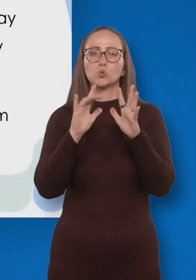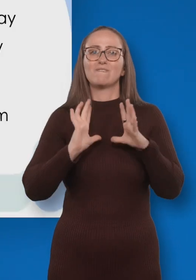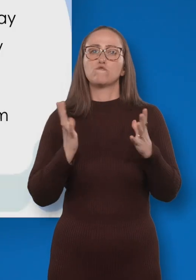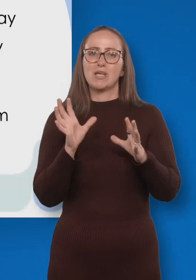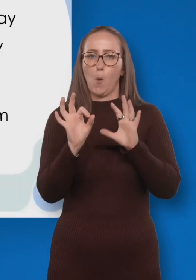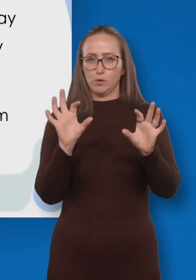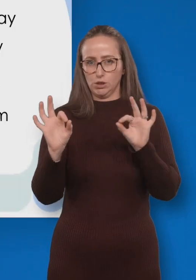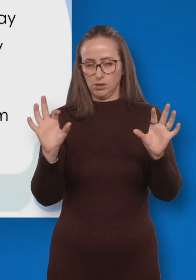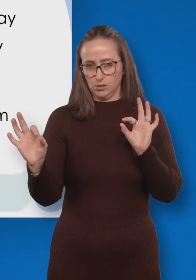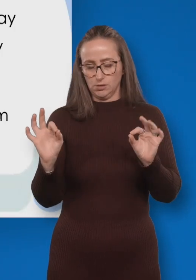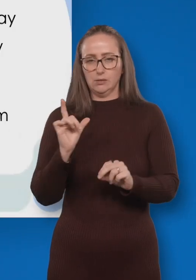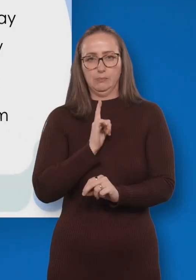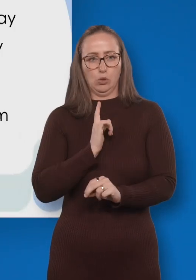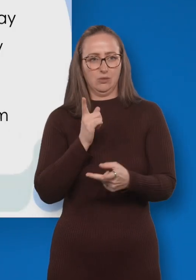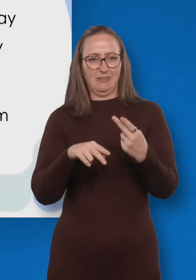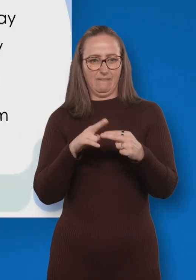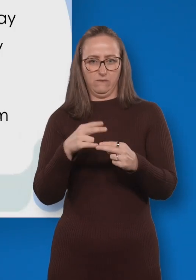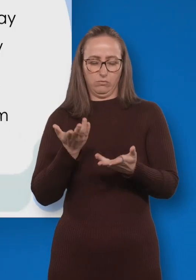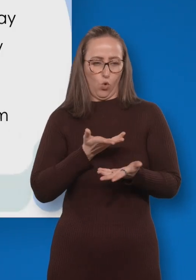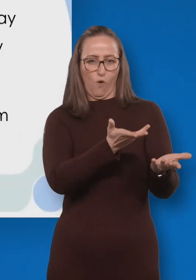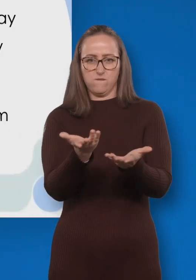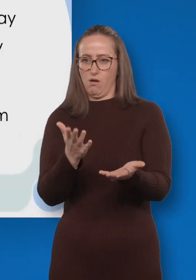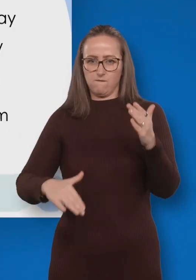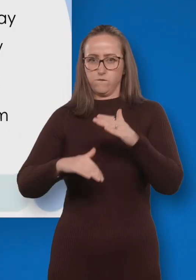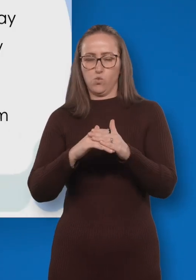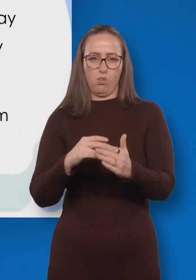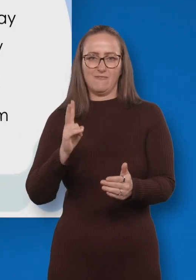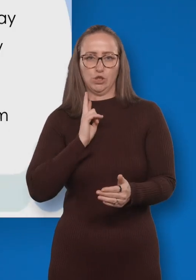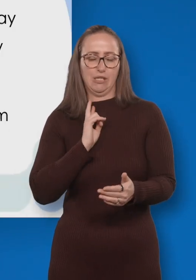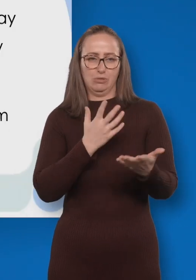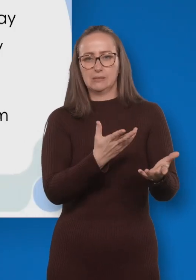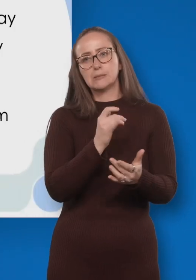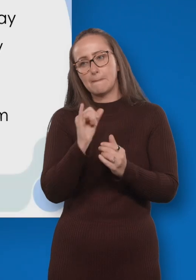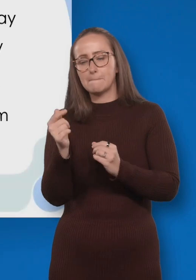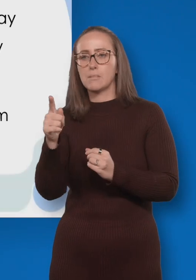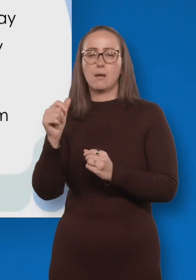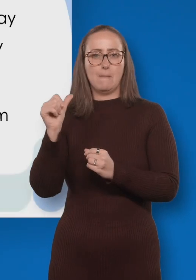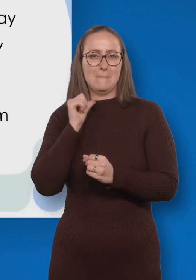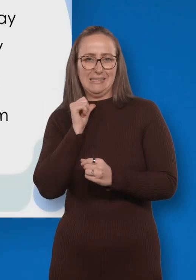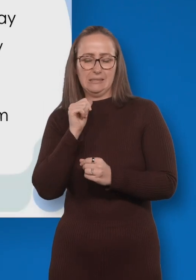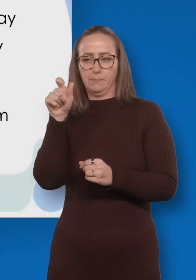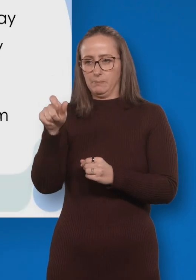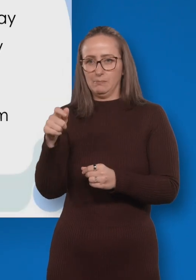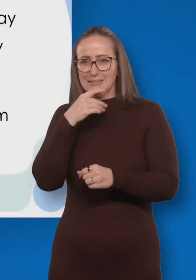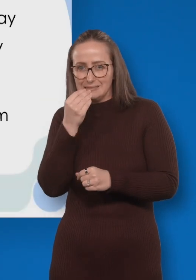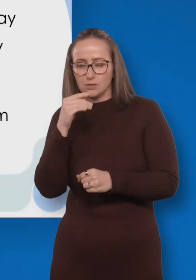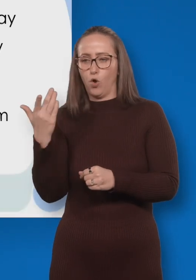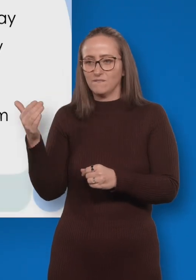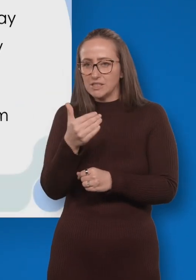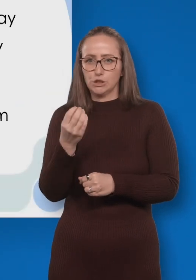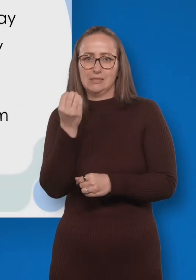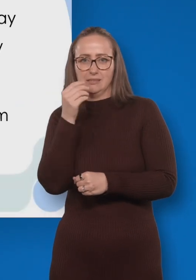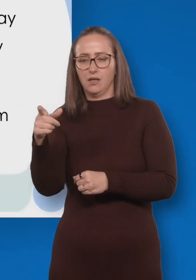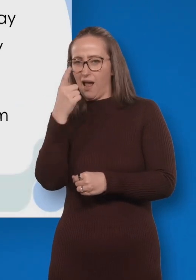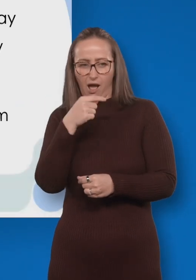One of the reasons we do this is because if you offer all vegetarian, basically meat eaters and fish eaters can eat vegetarian, but as soon as you provide